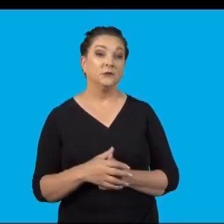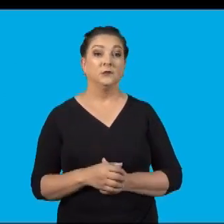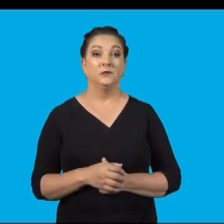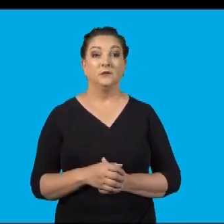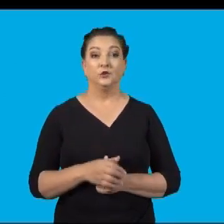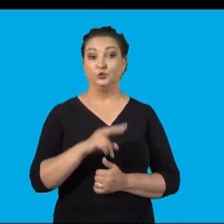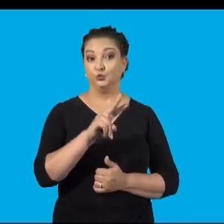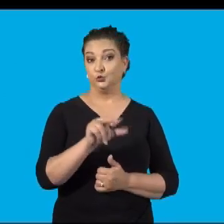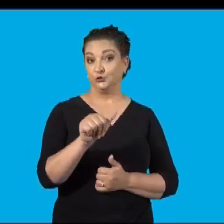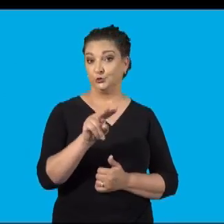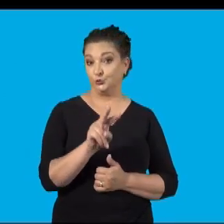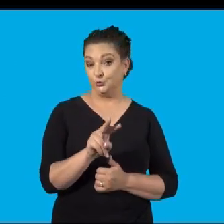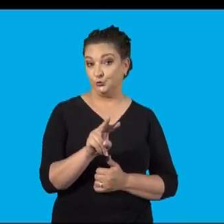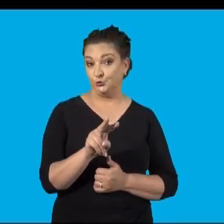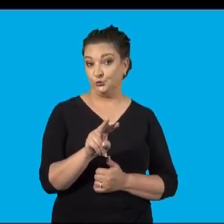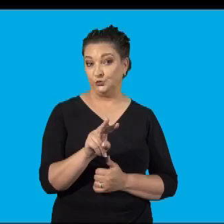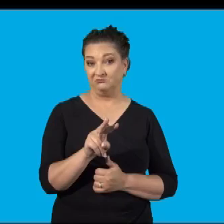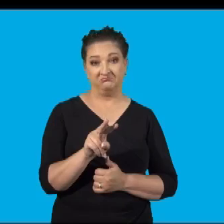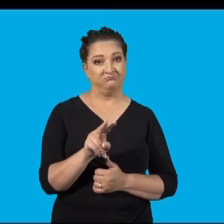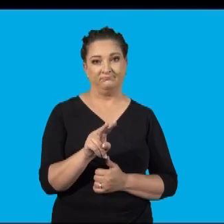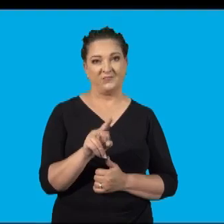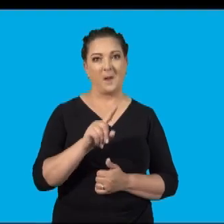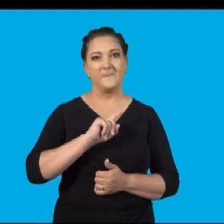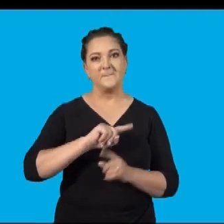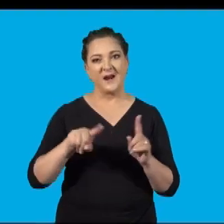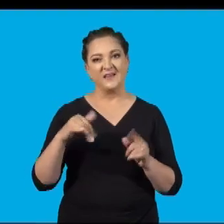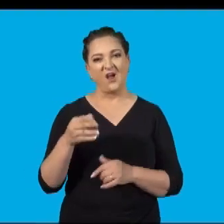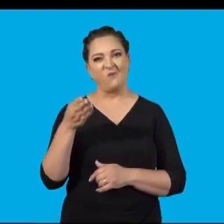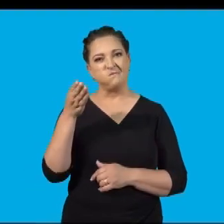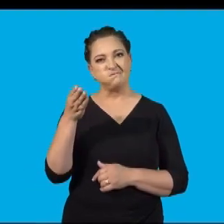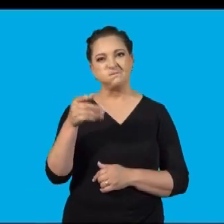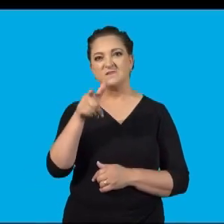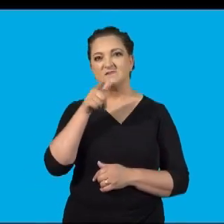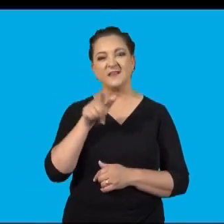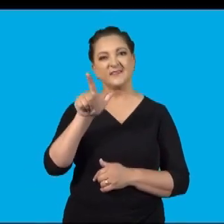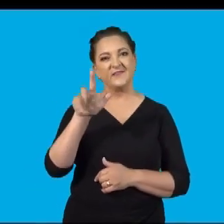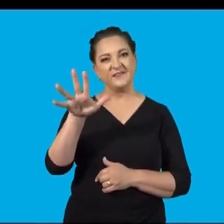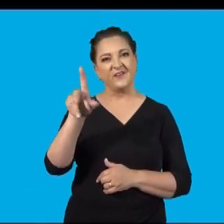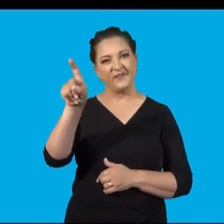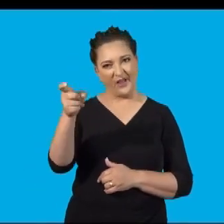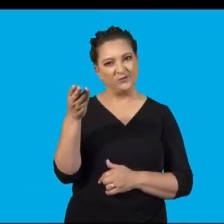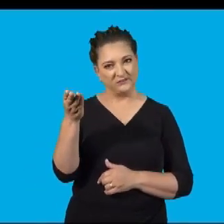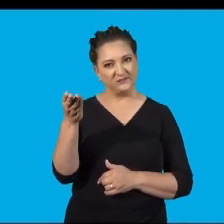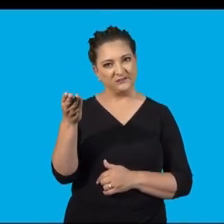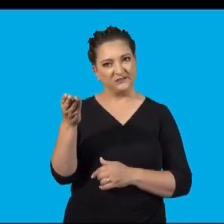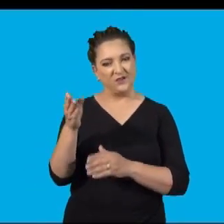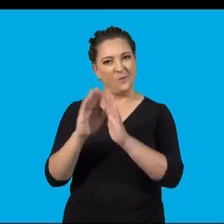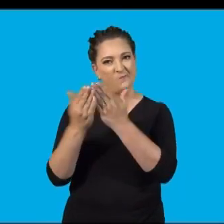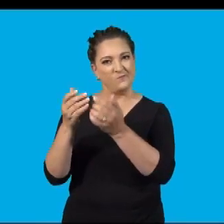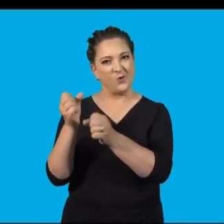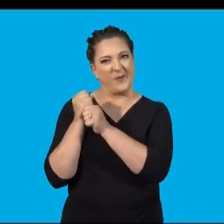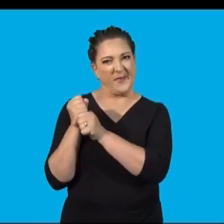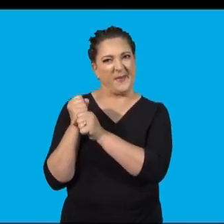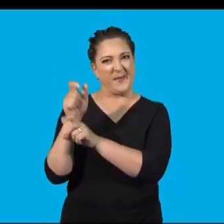is no longer 262 because the bookkeeper has calculated 75,000 for me. So I would now